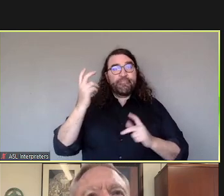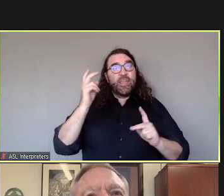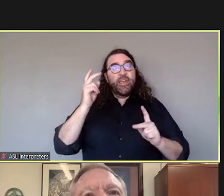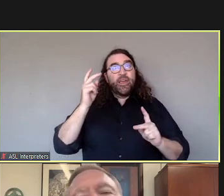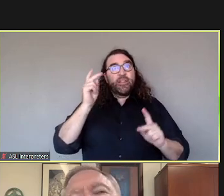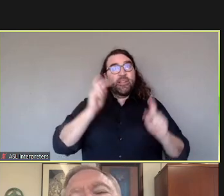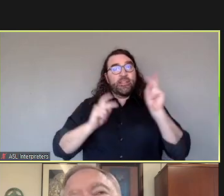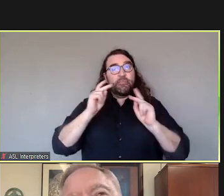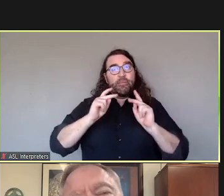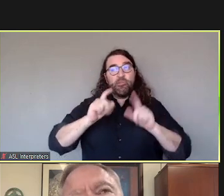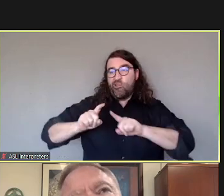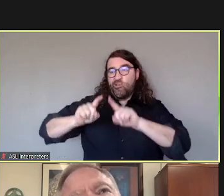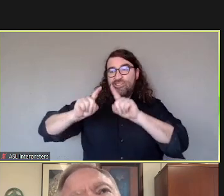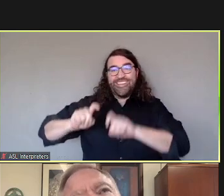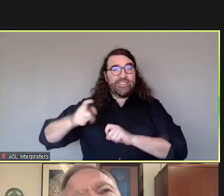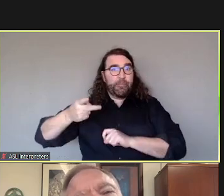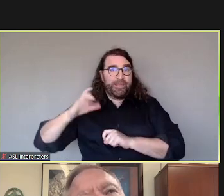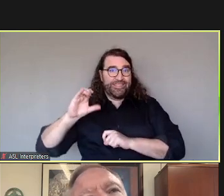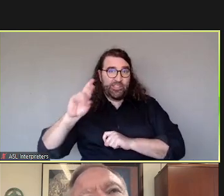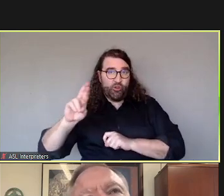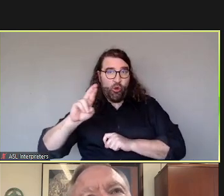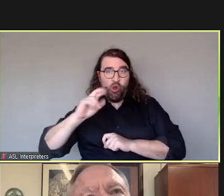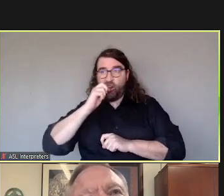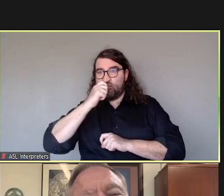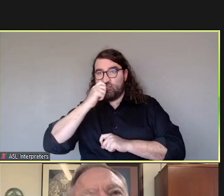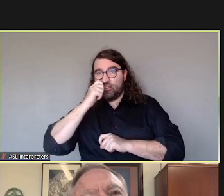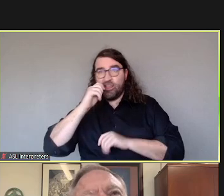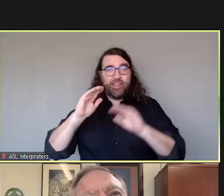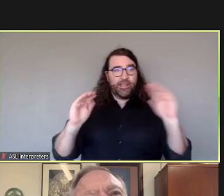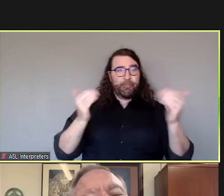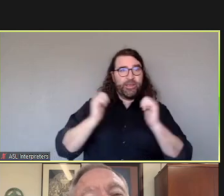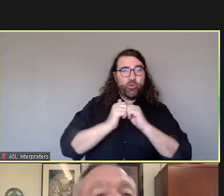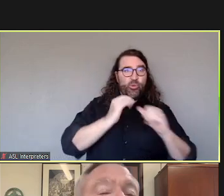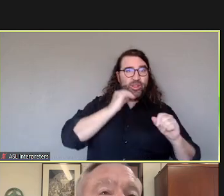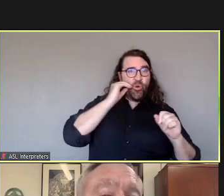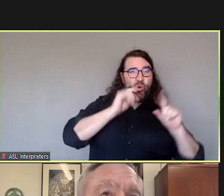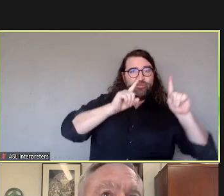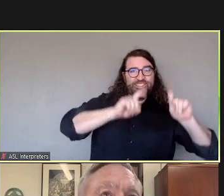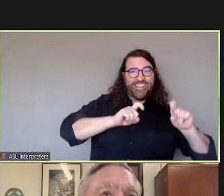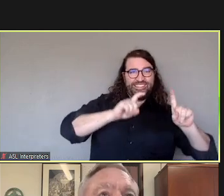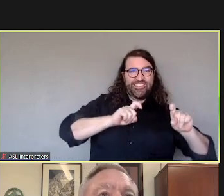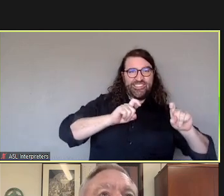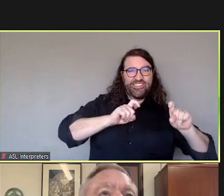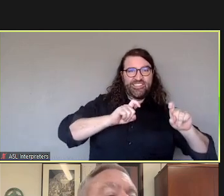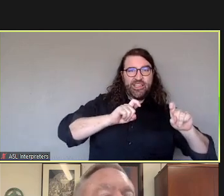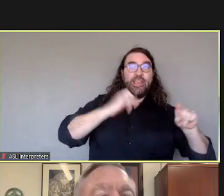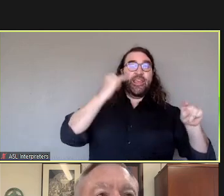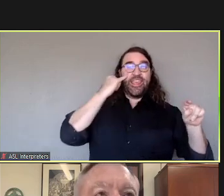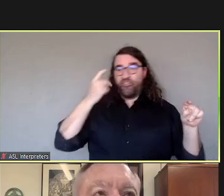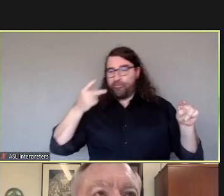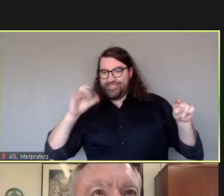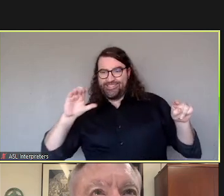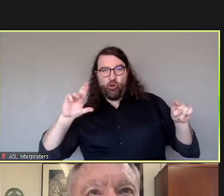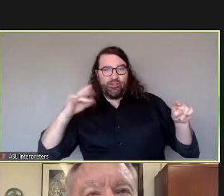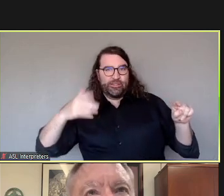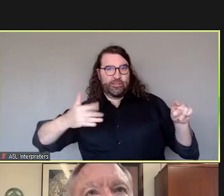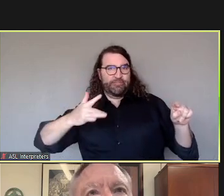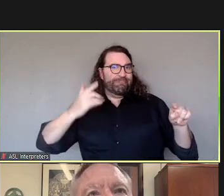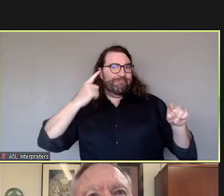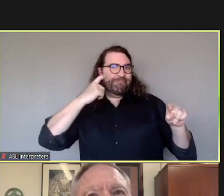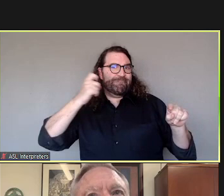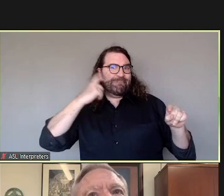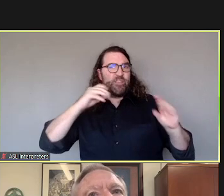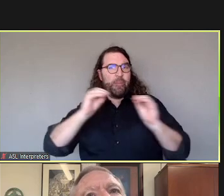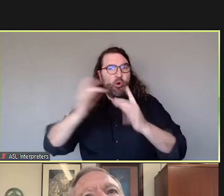PCR tests are probably different than the people who get home tests. They're probably sicker, and because they do PCRs